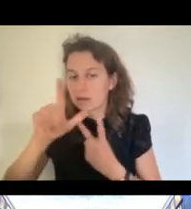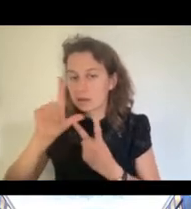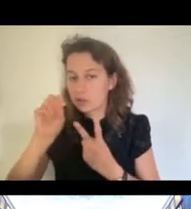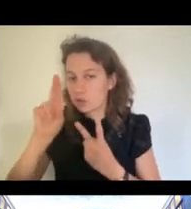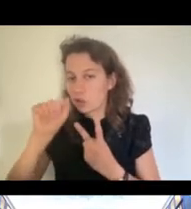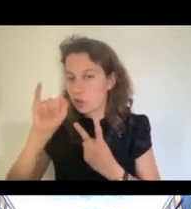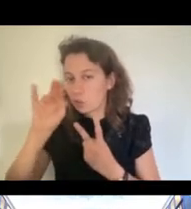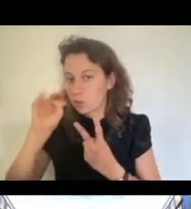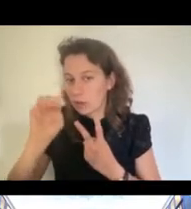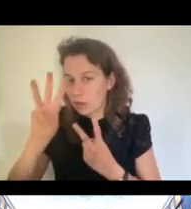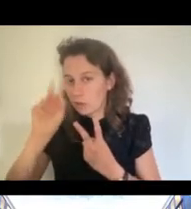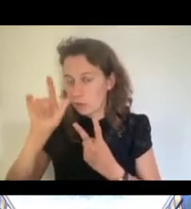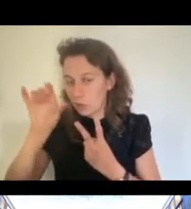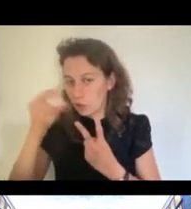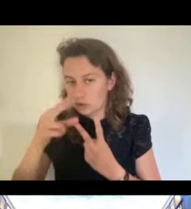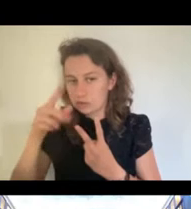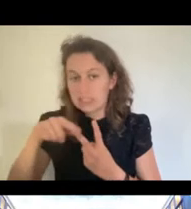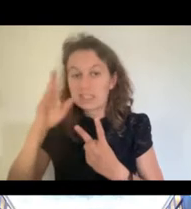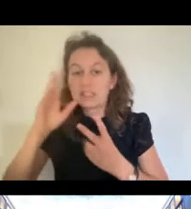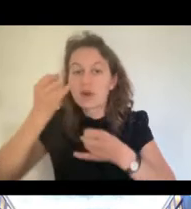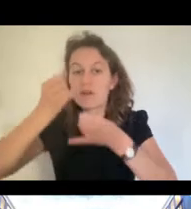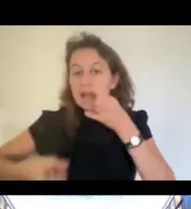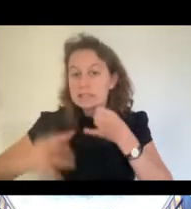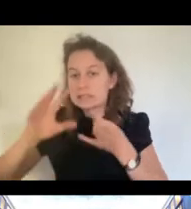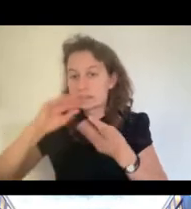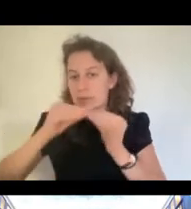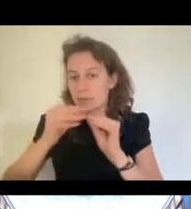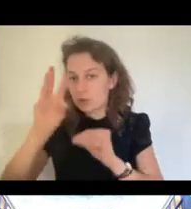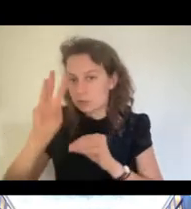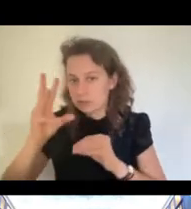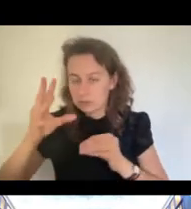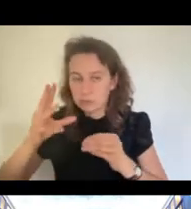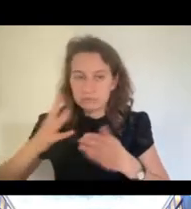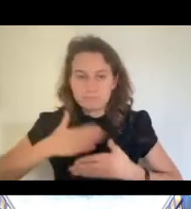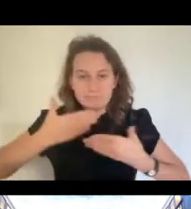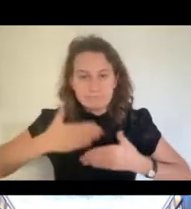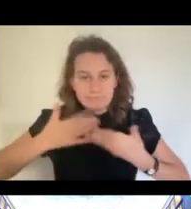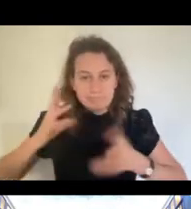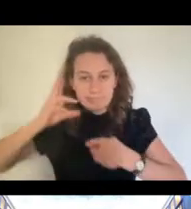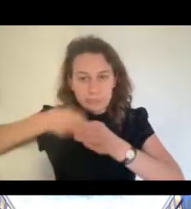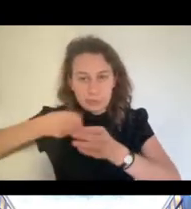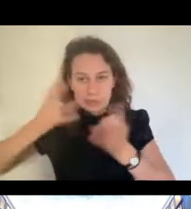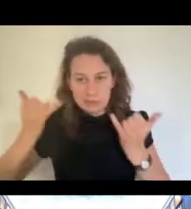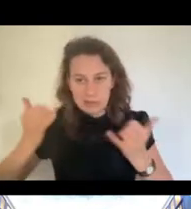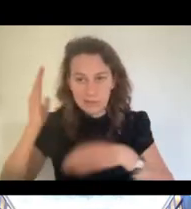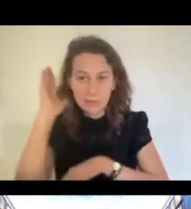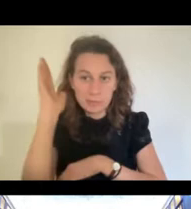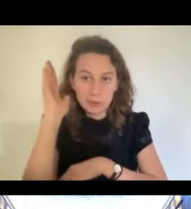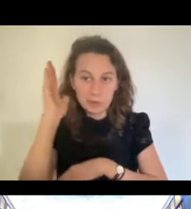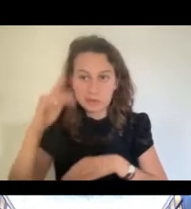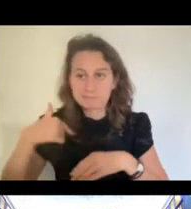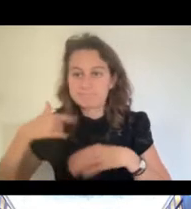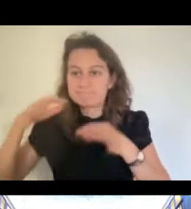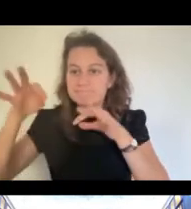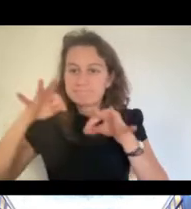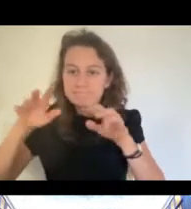final presentation in the Grafting the Grape series, and we're so glad to have you join us. These presentations highlight